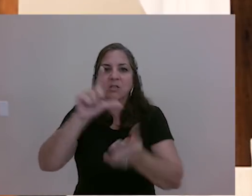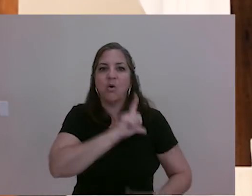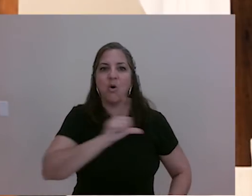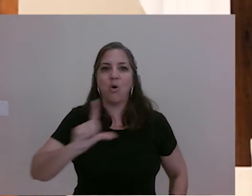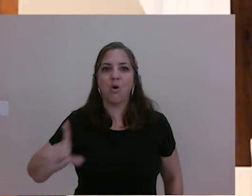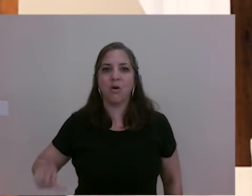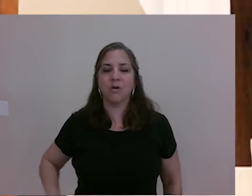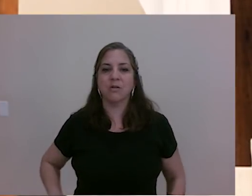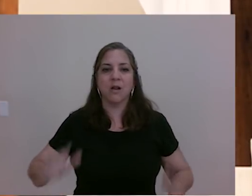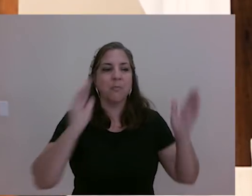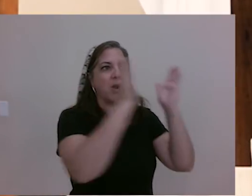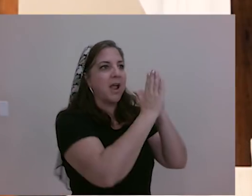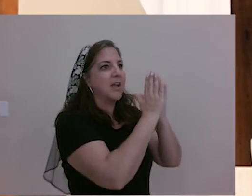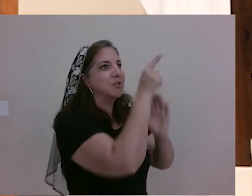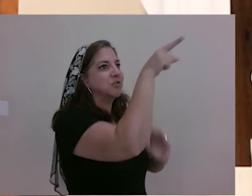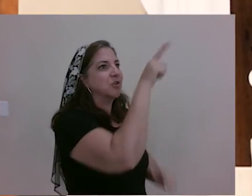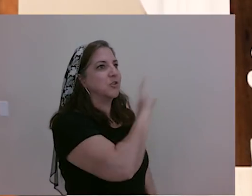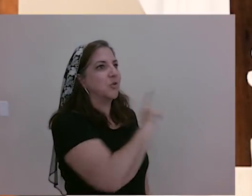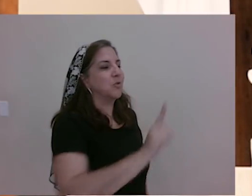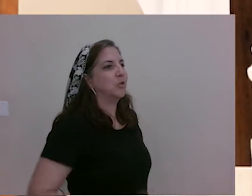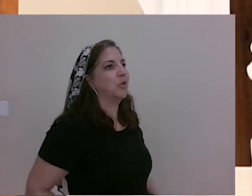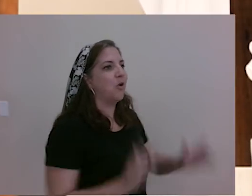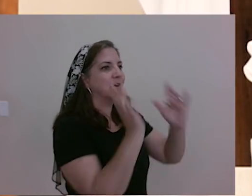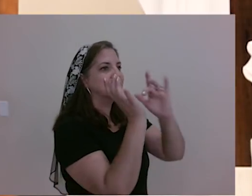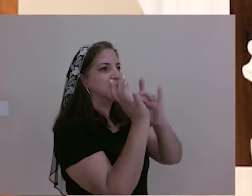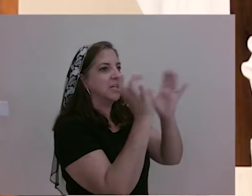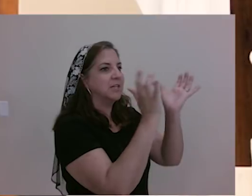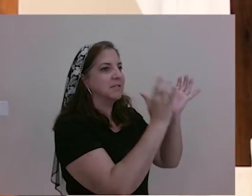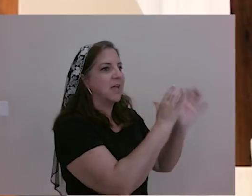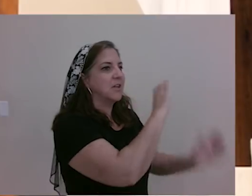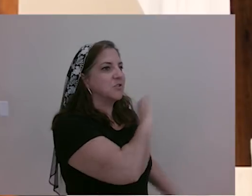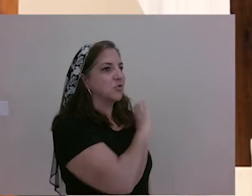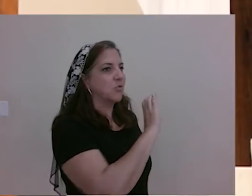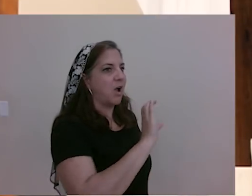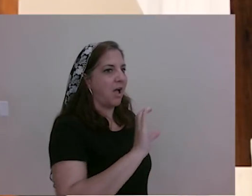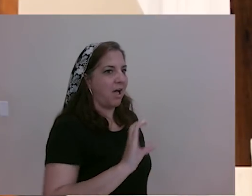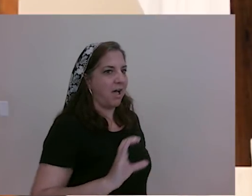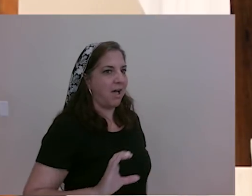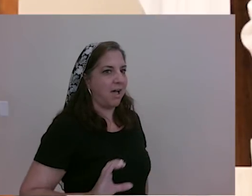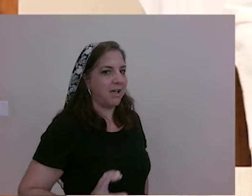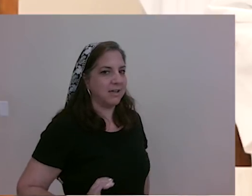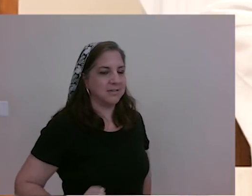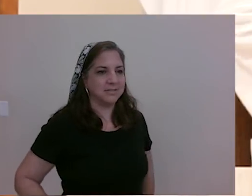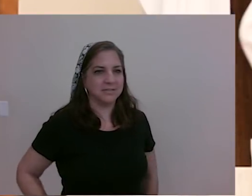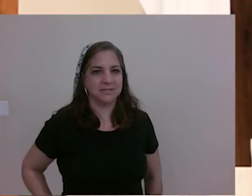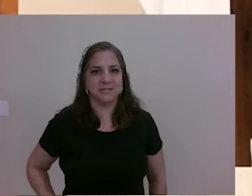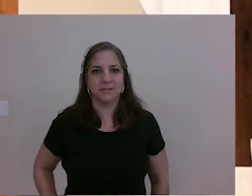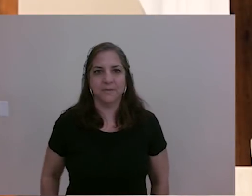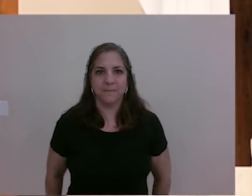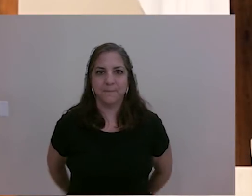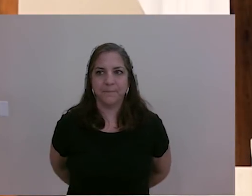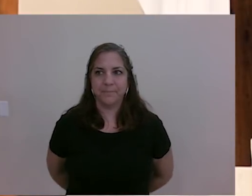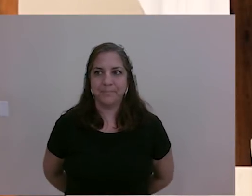the Lord. Praise to you, Lord Jesus